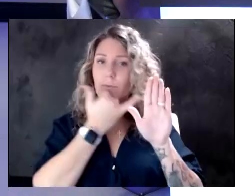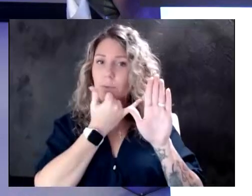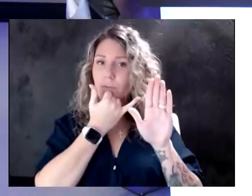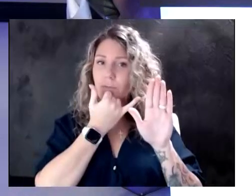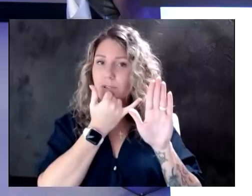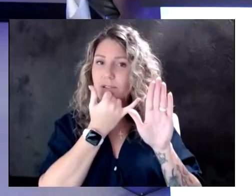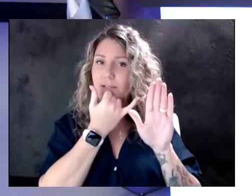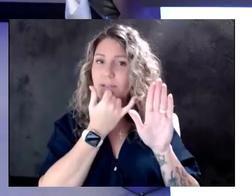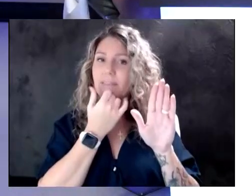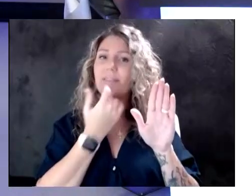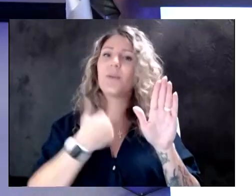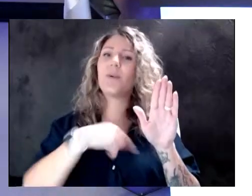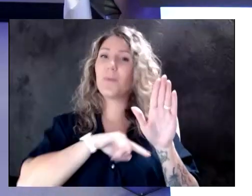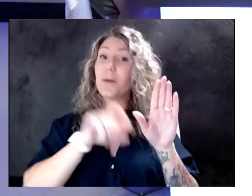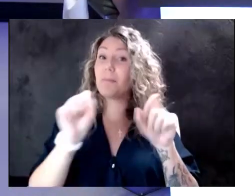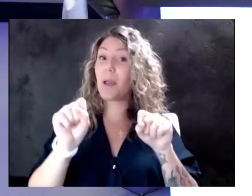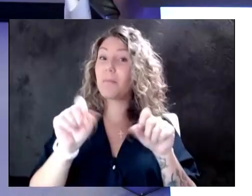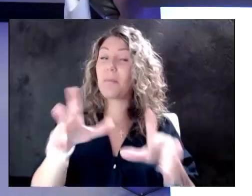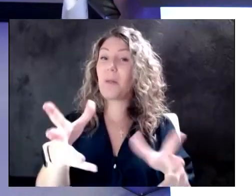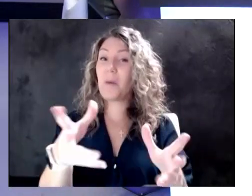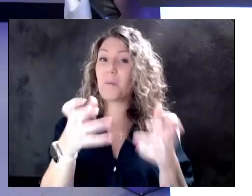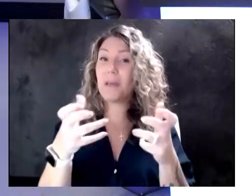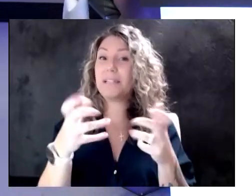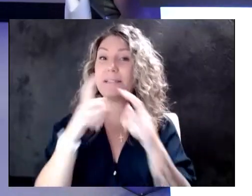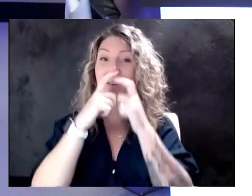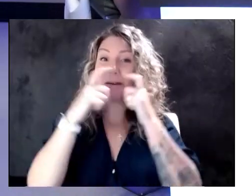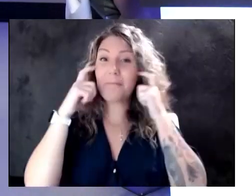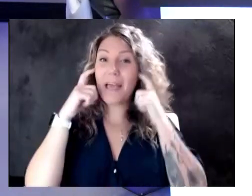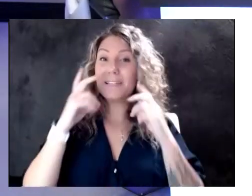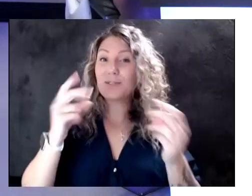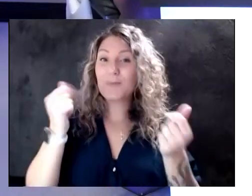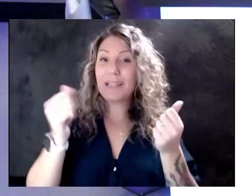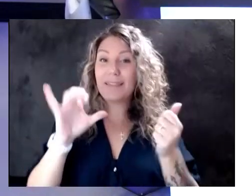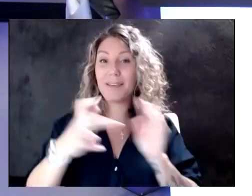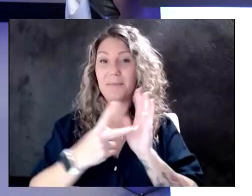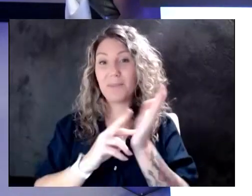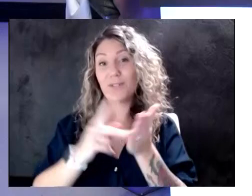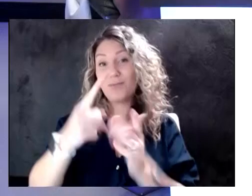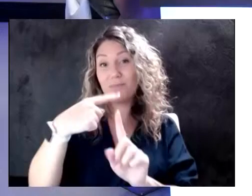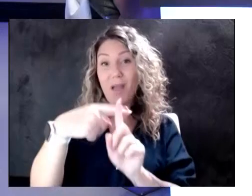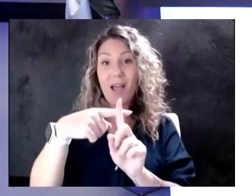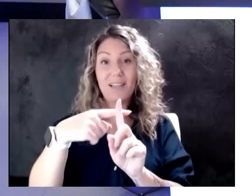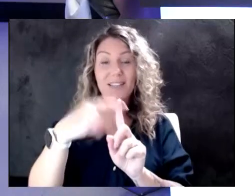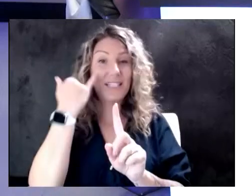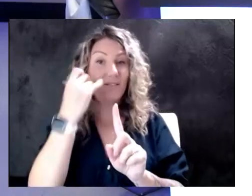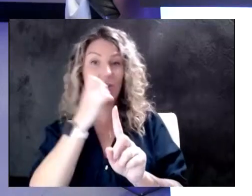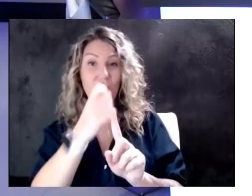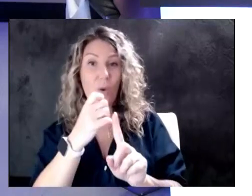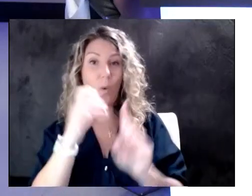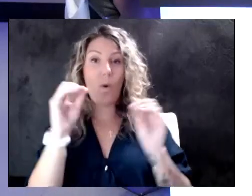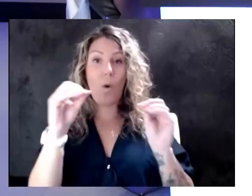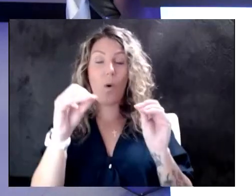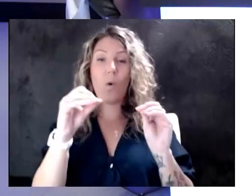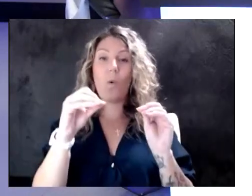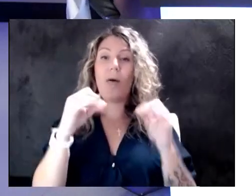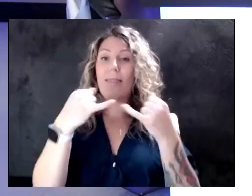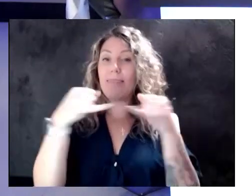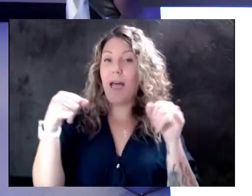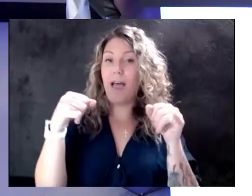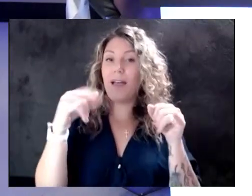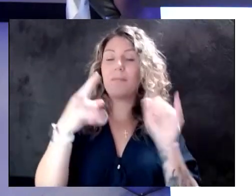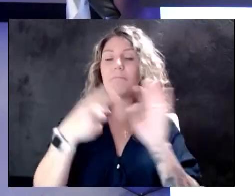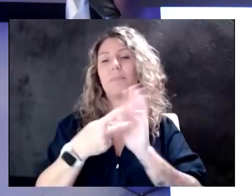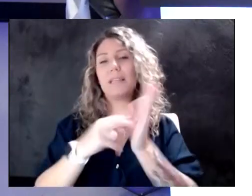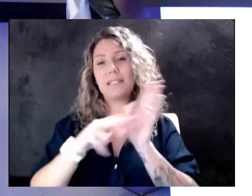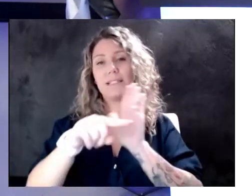want to mask up very Got it. quickly. Okay. That's going to mean that you're positive, and if you don't have a line there, that's going to be interpreted as Okay. negative. So I forgot a